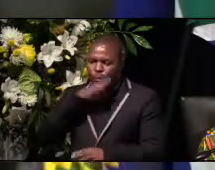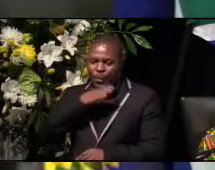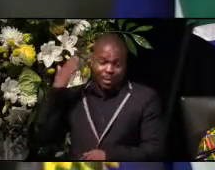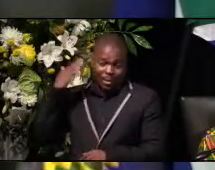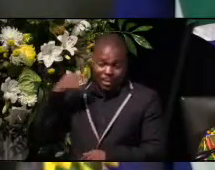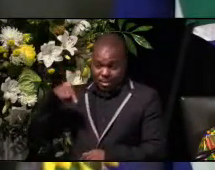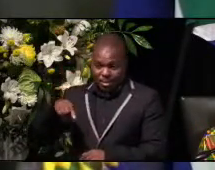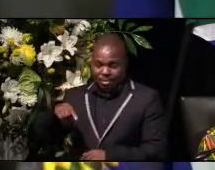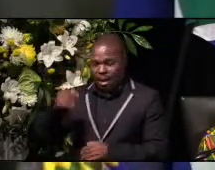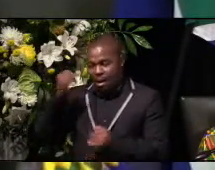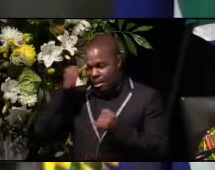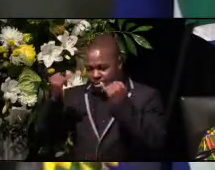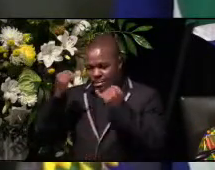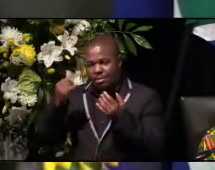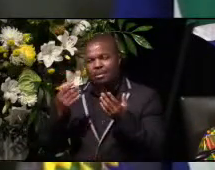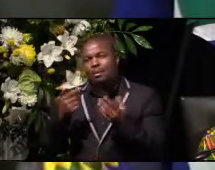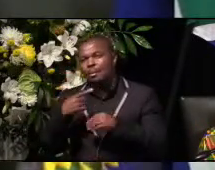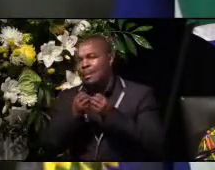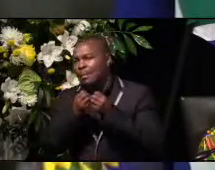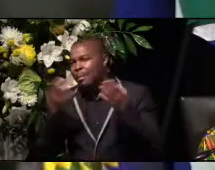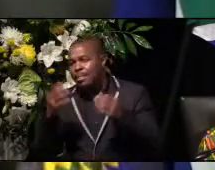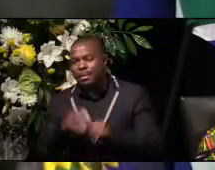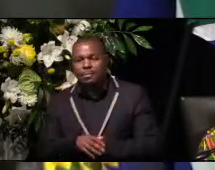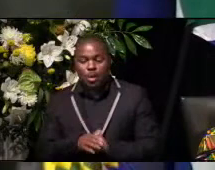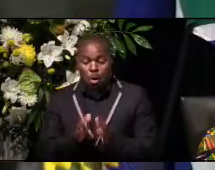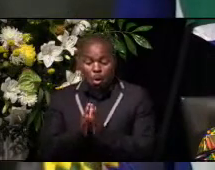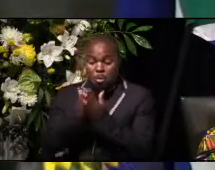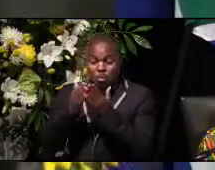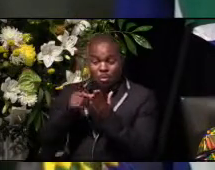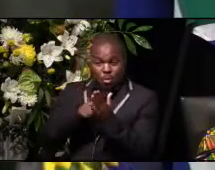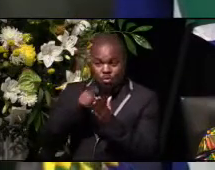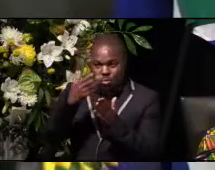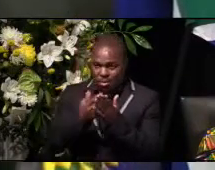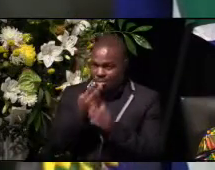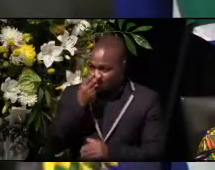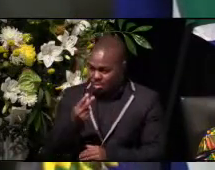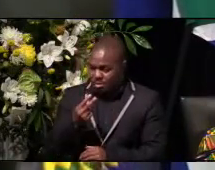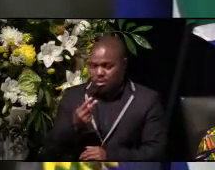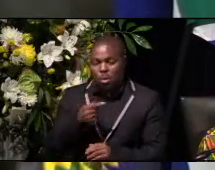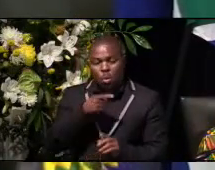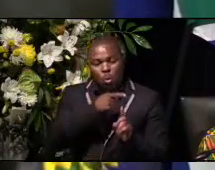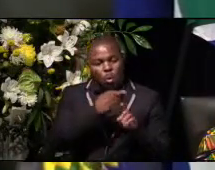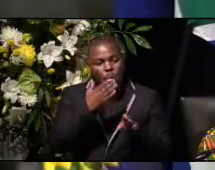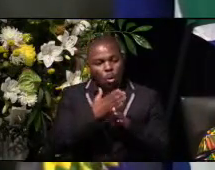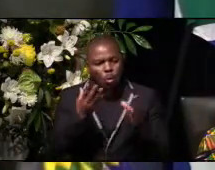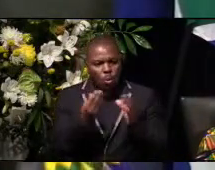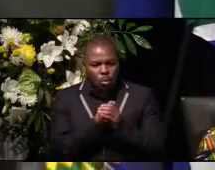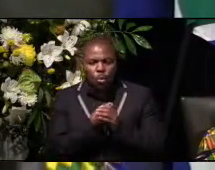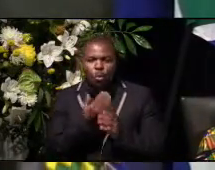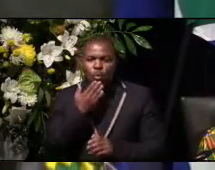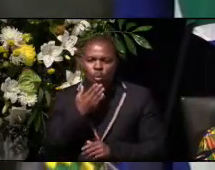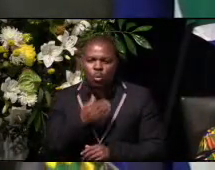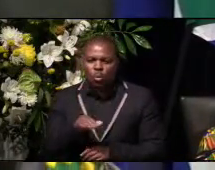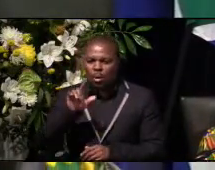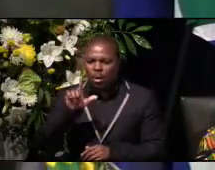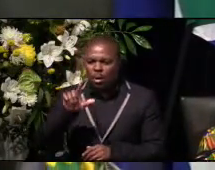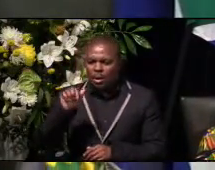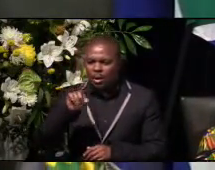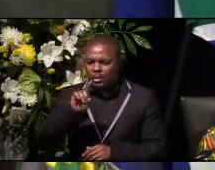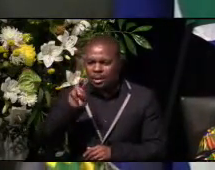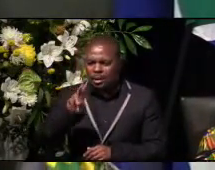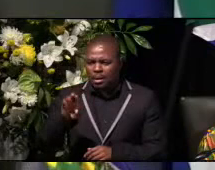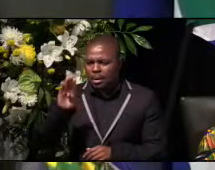Inc about many things in this booklet you will see that you worked with a person called laser Bach